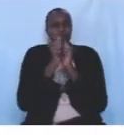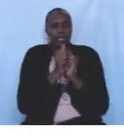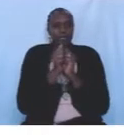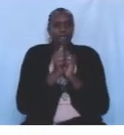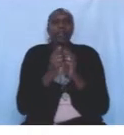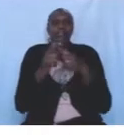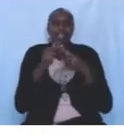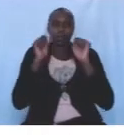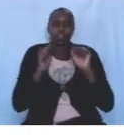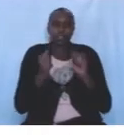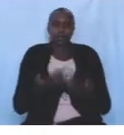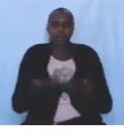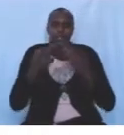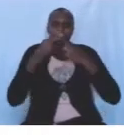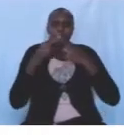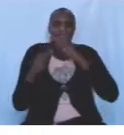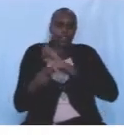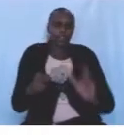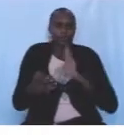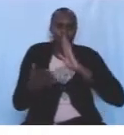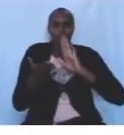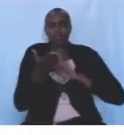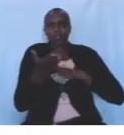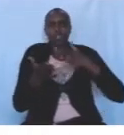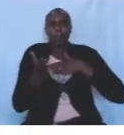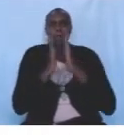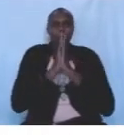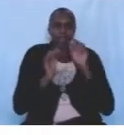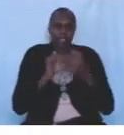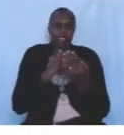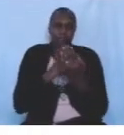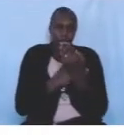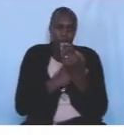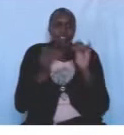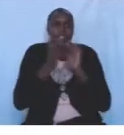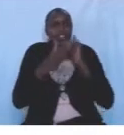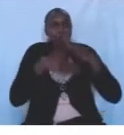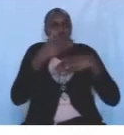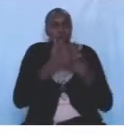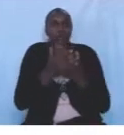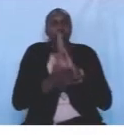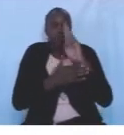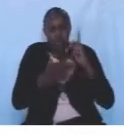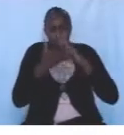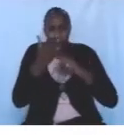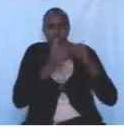will edify the name of the Lord. And it's my prayer this morning that we are all going to use what the